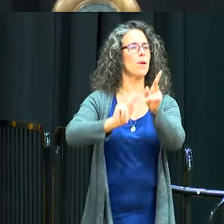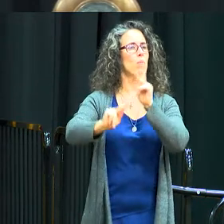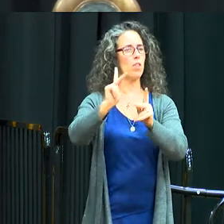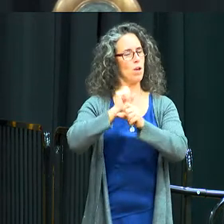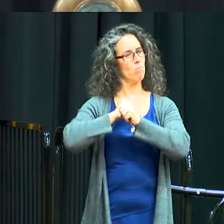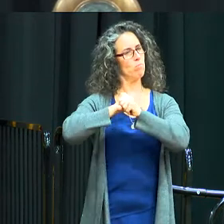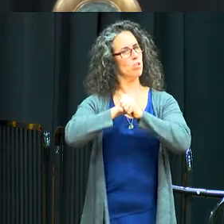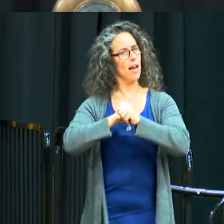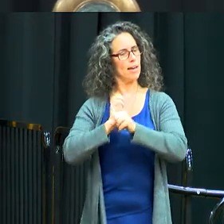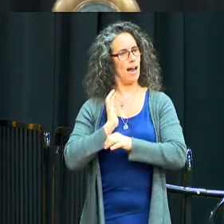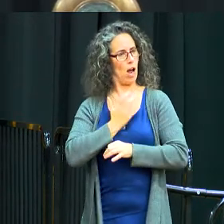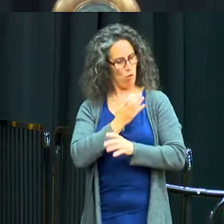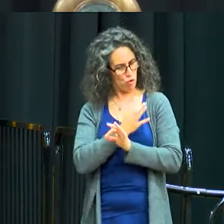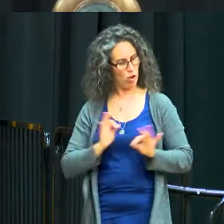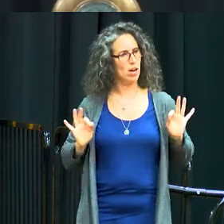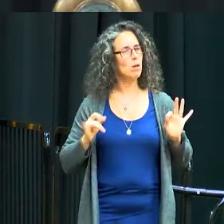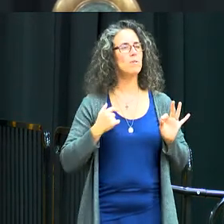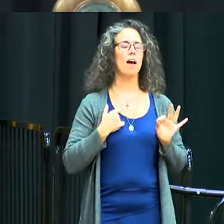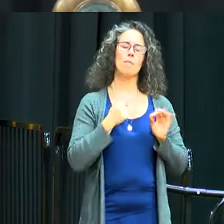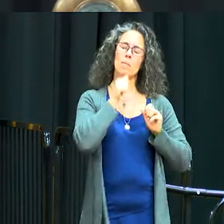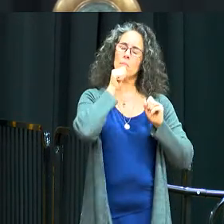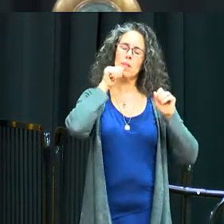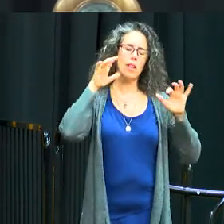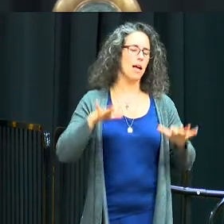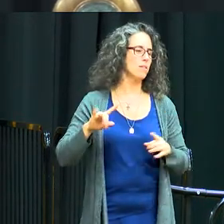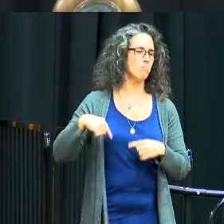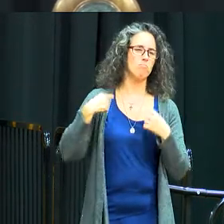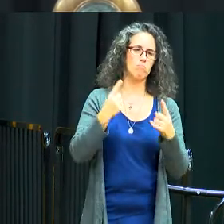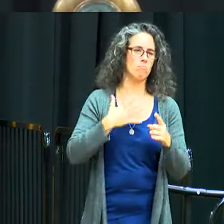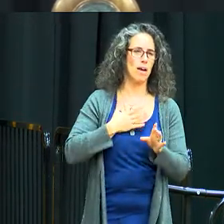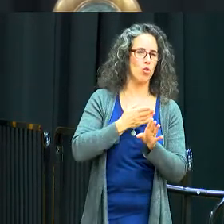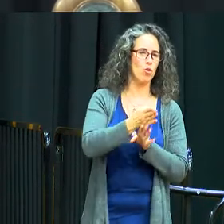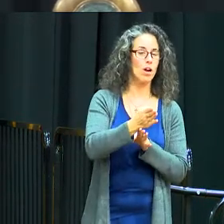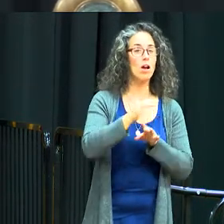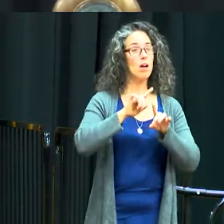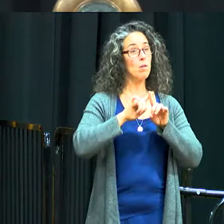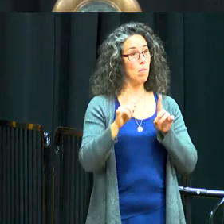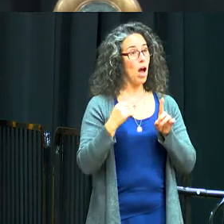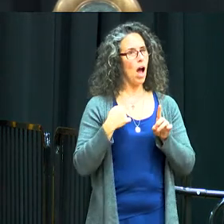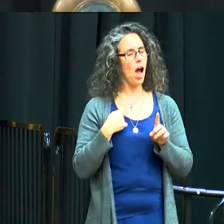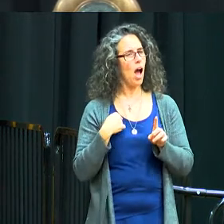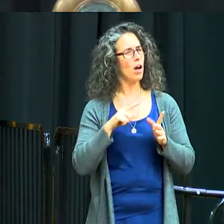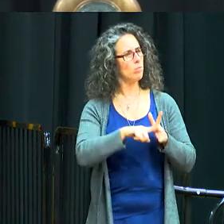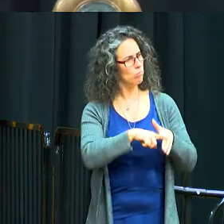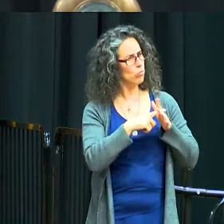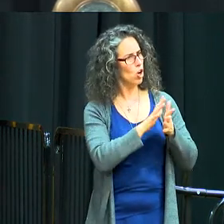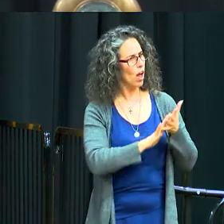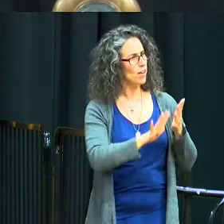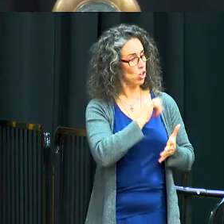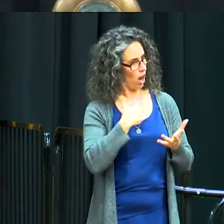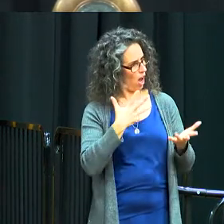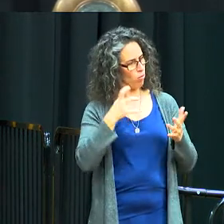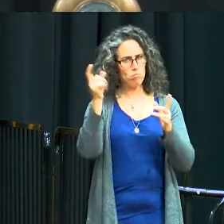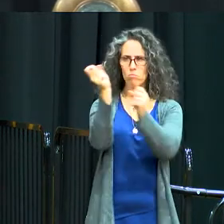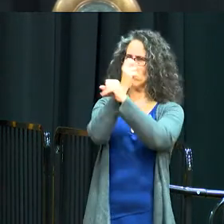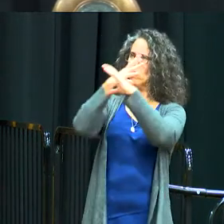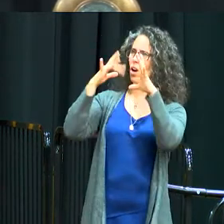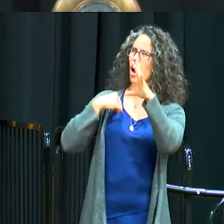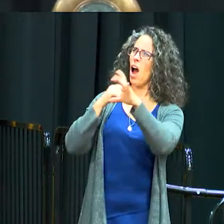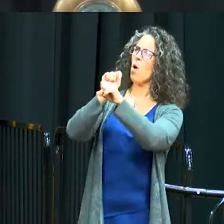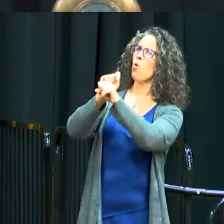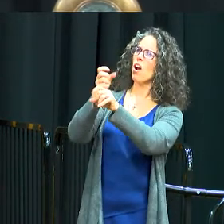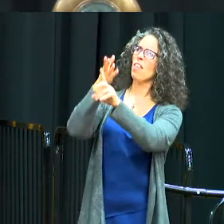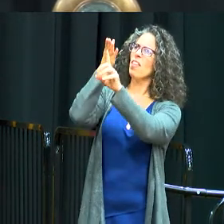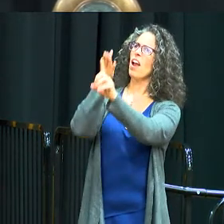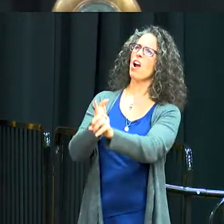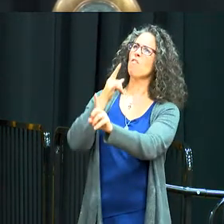life. I've been blessed to have this career. But when I set out for college, I didn't set out to work for the Navy and the Marine Corps or even be an